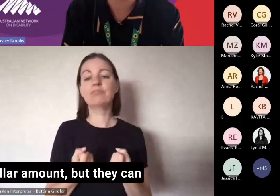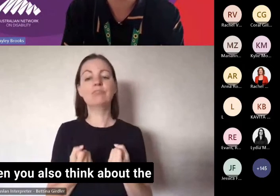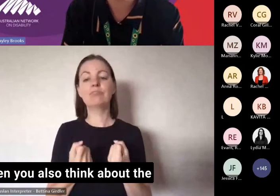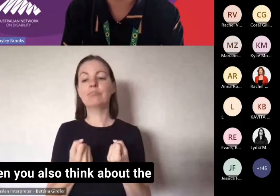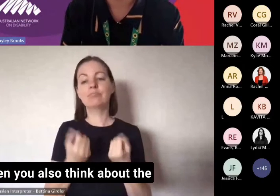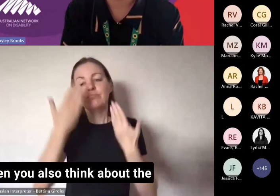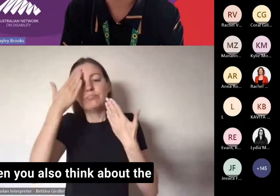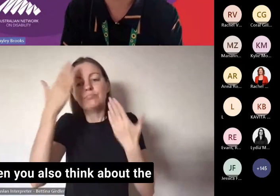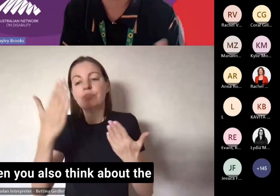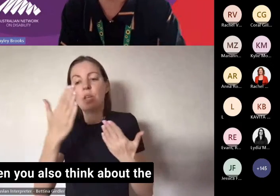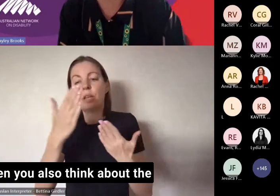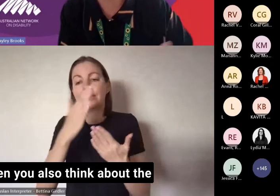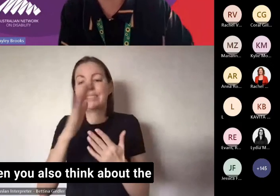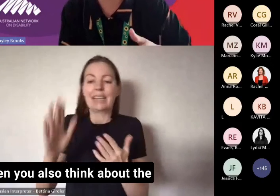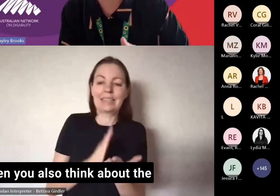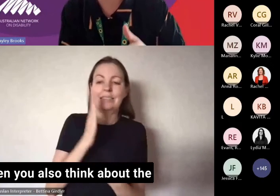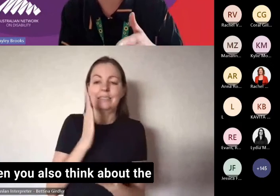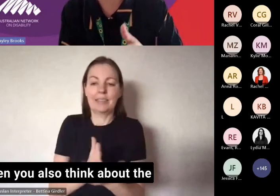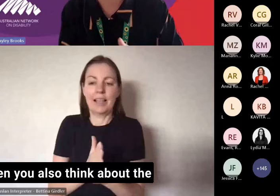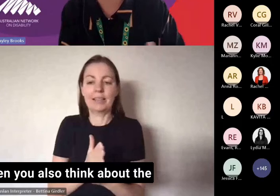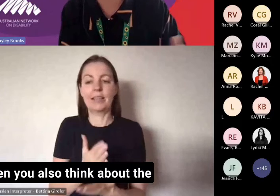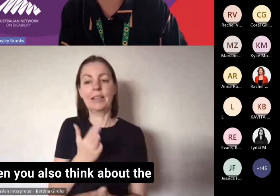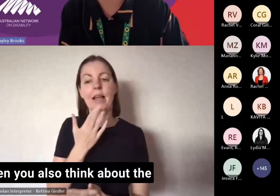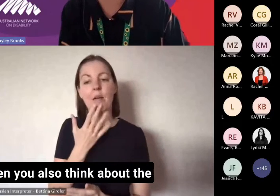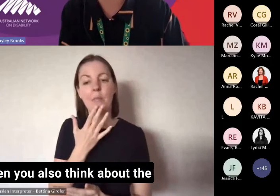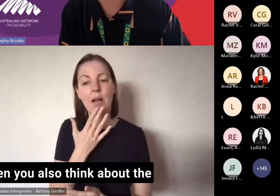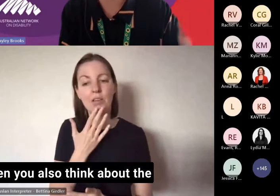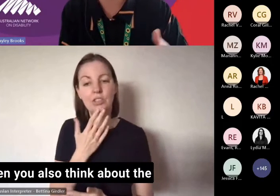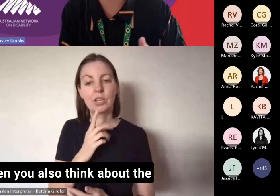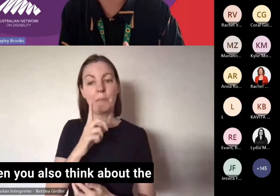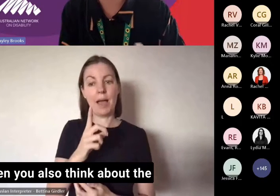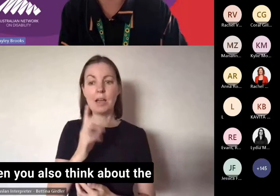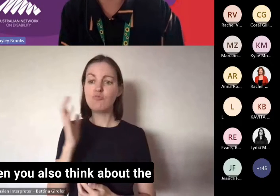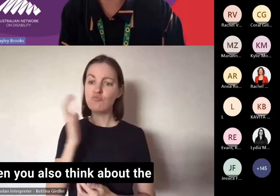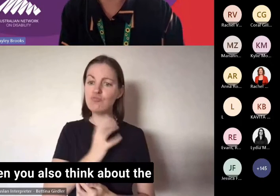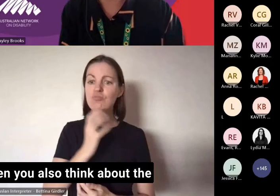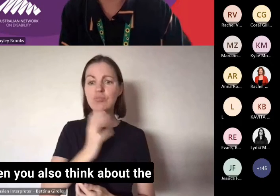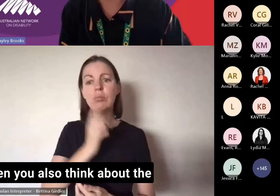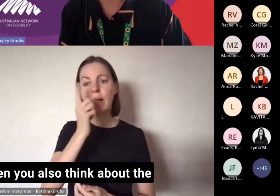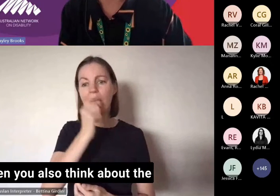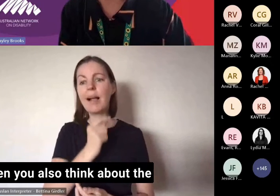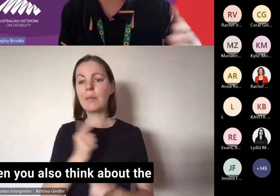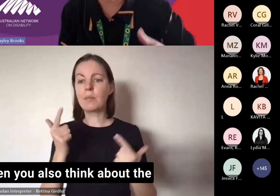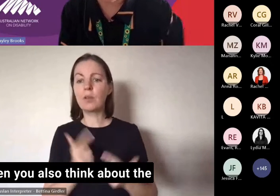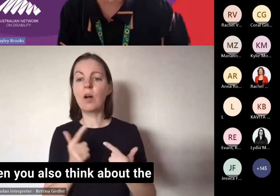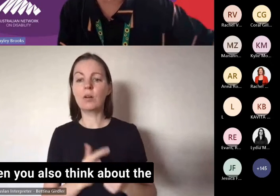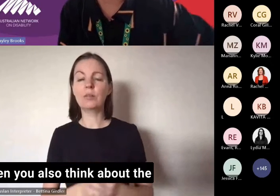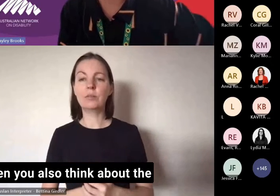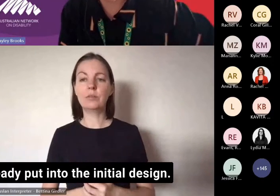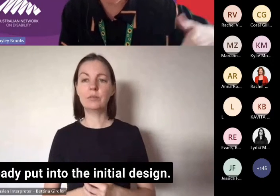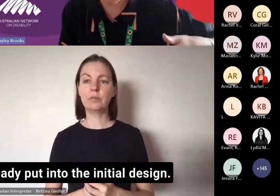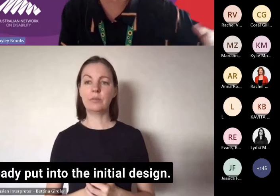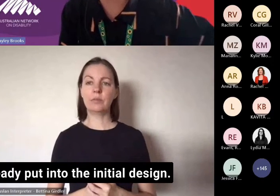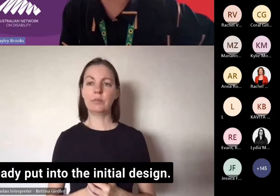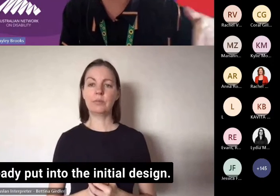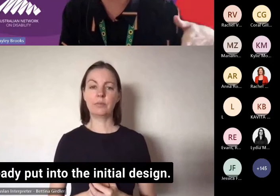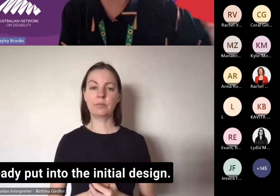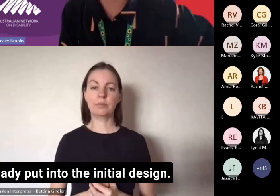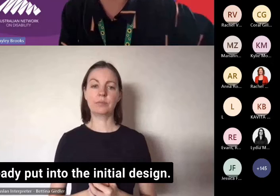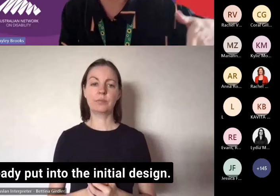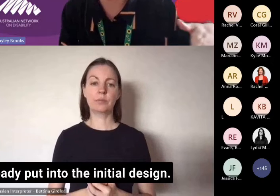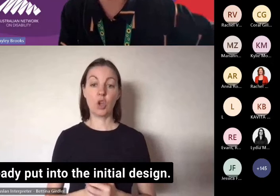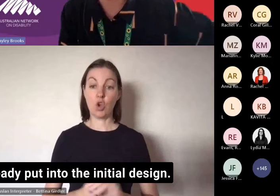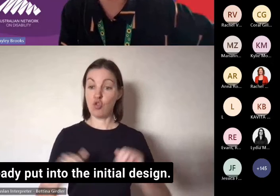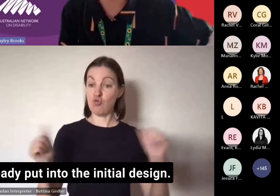they can be significant when you also think about the like the resources you've